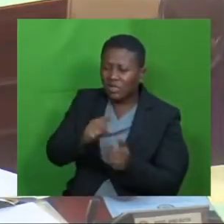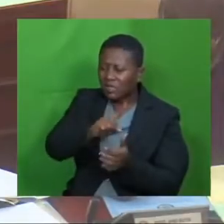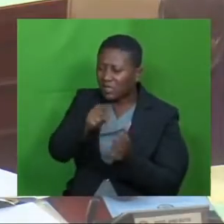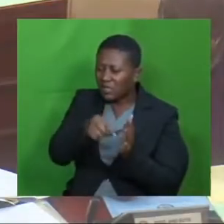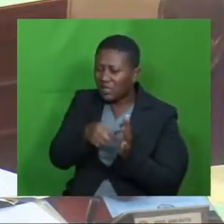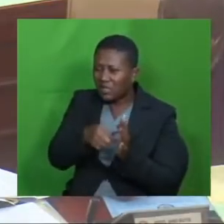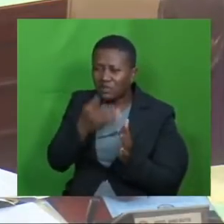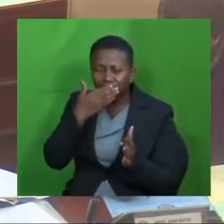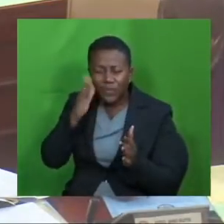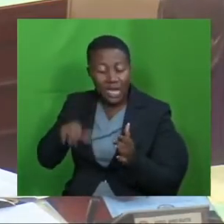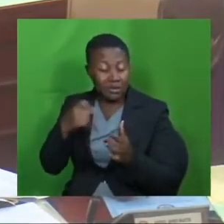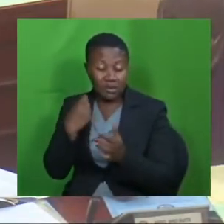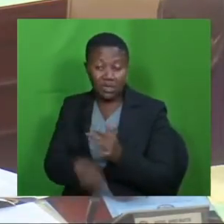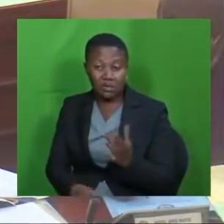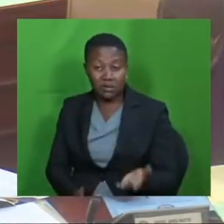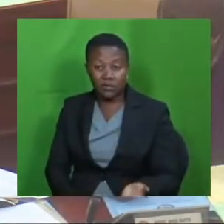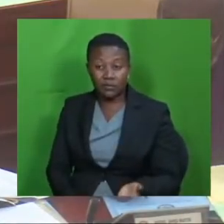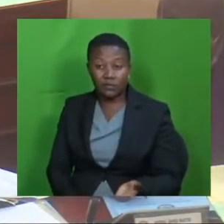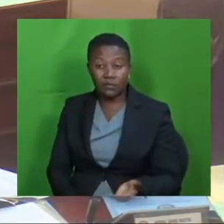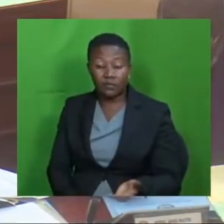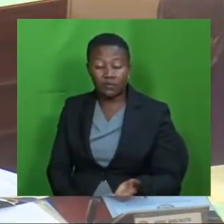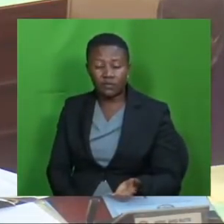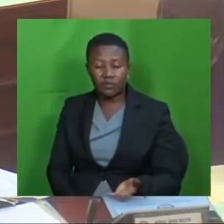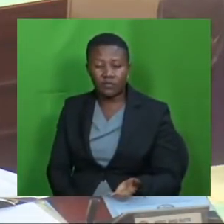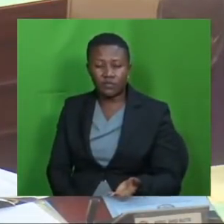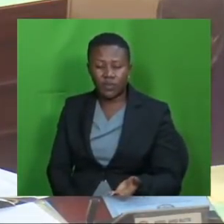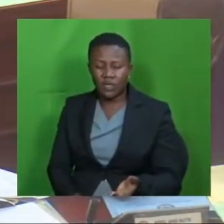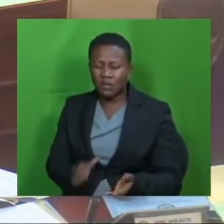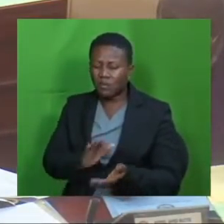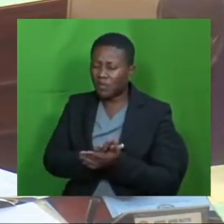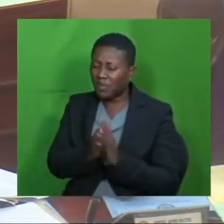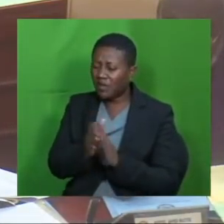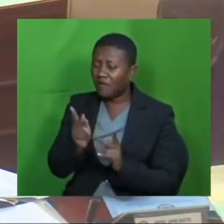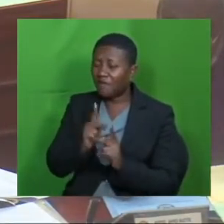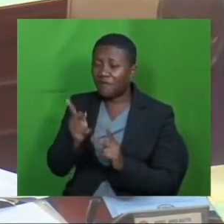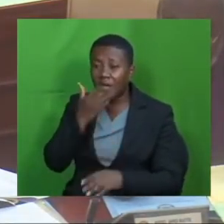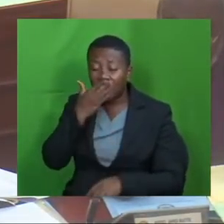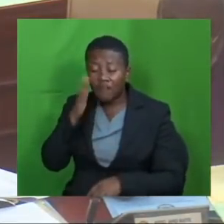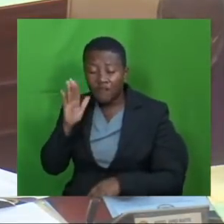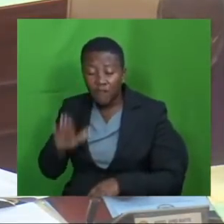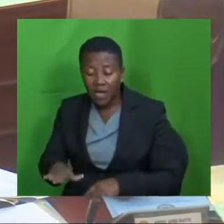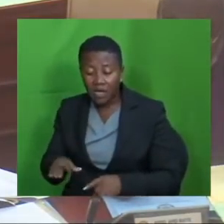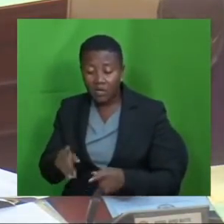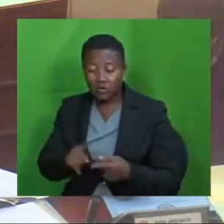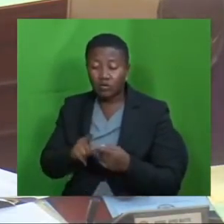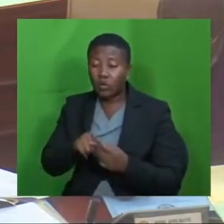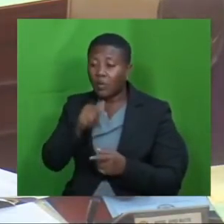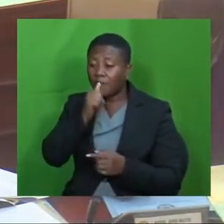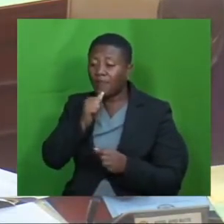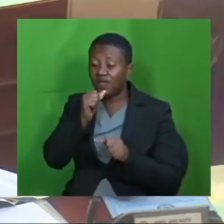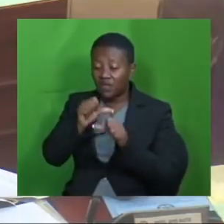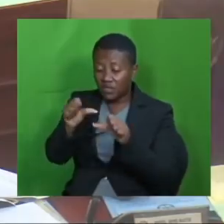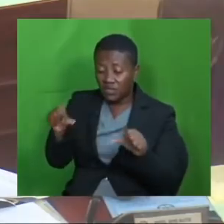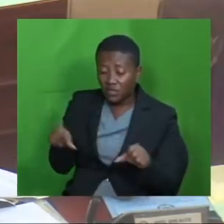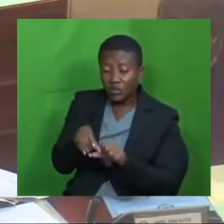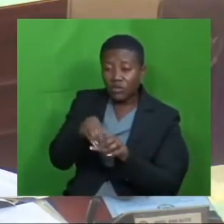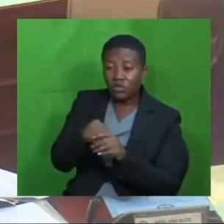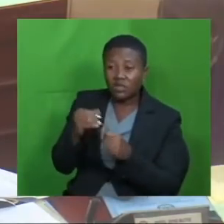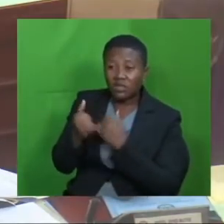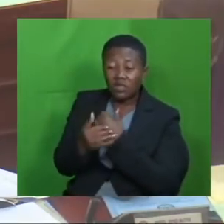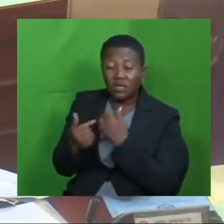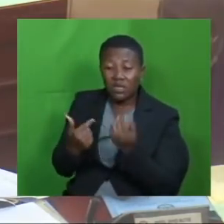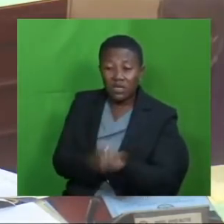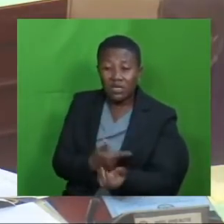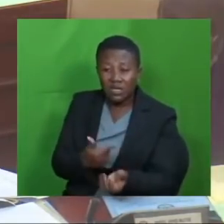insensitive tax. Mr. Speaker, it will be a disincentive to the private sector of Ghana. It will